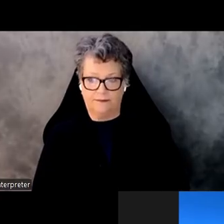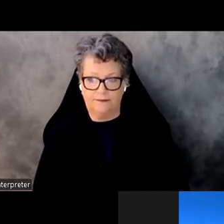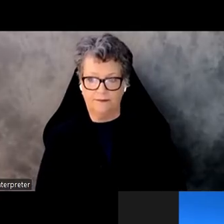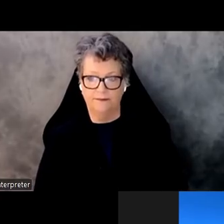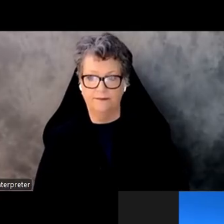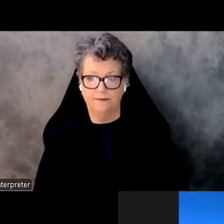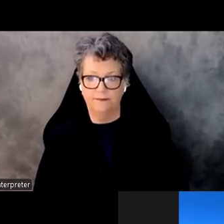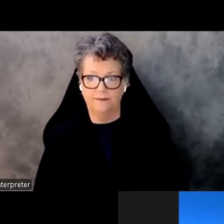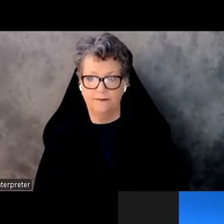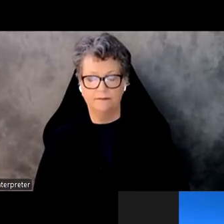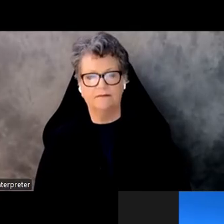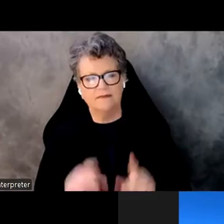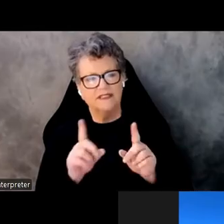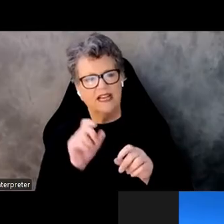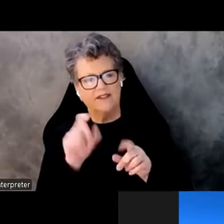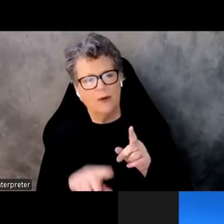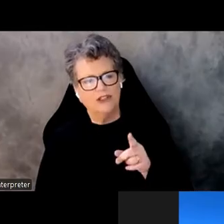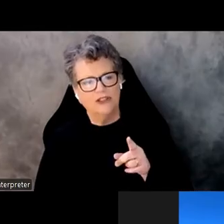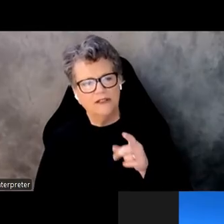Got a question.